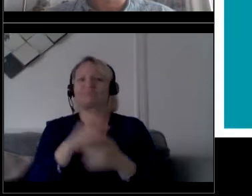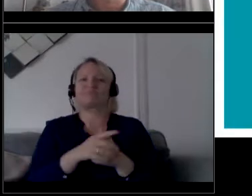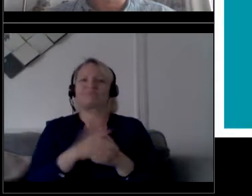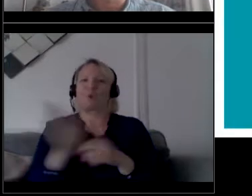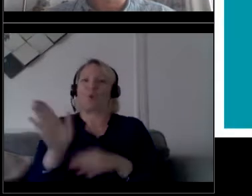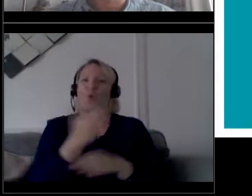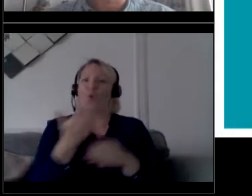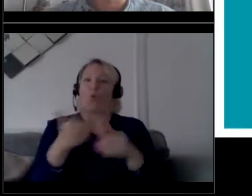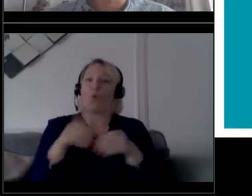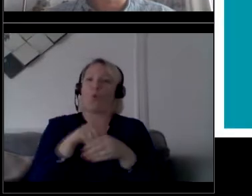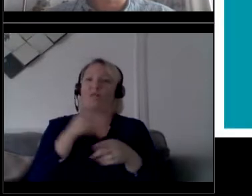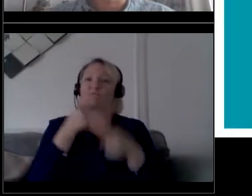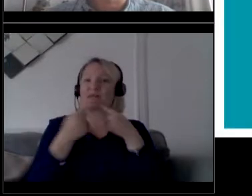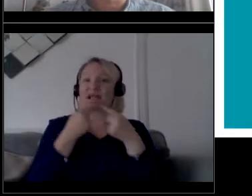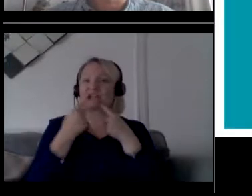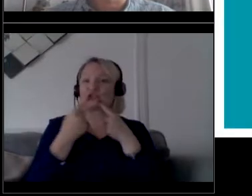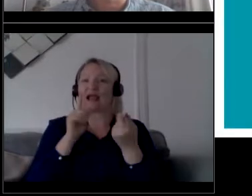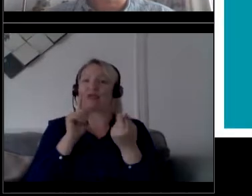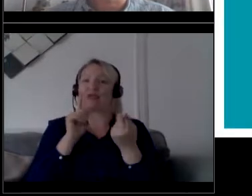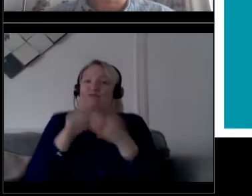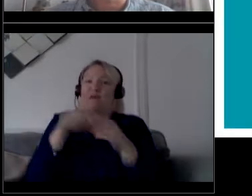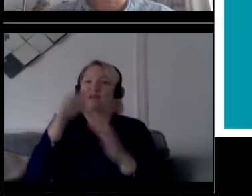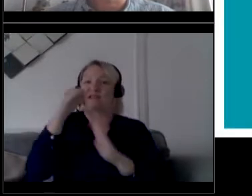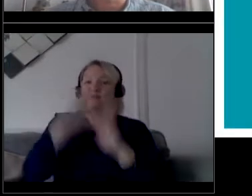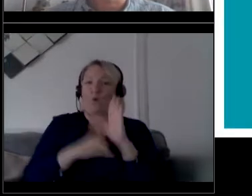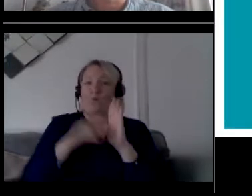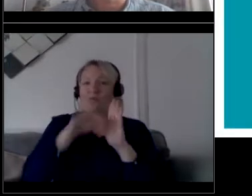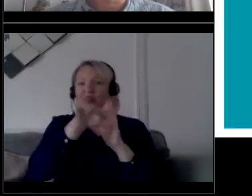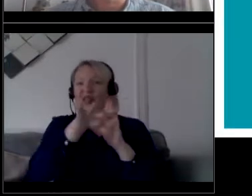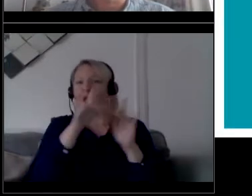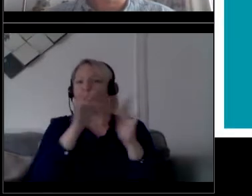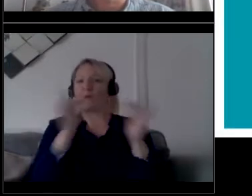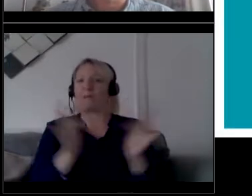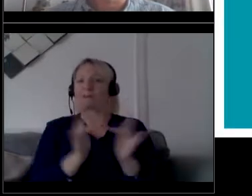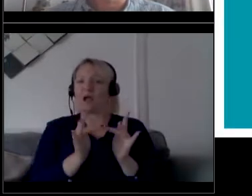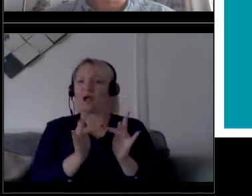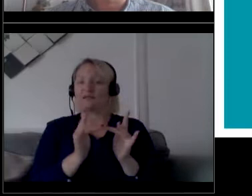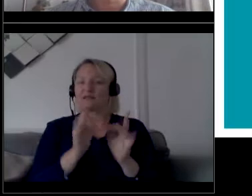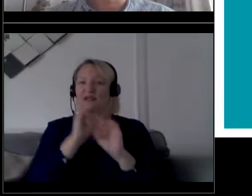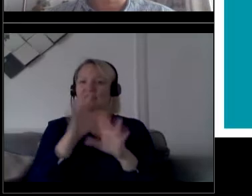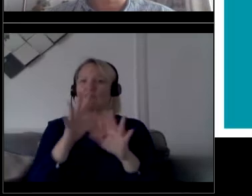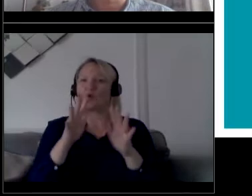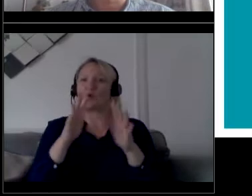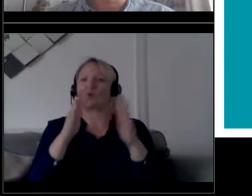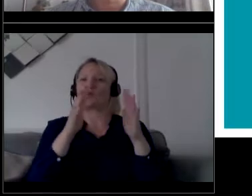the response form, is available on our website. I'll give you a web address again,